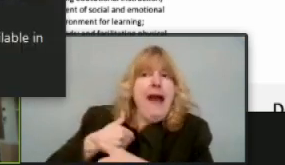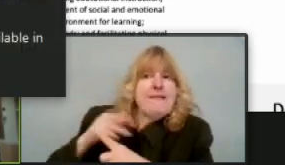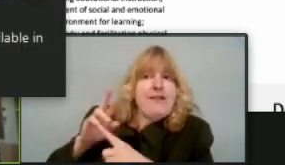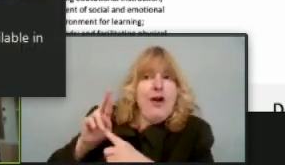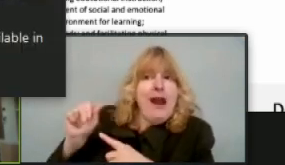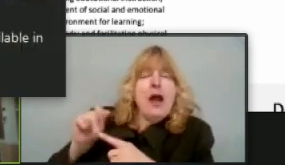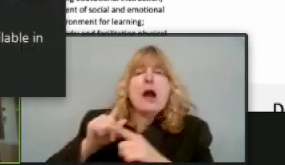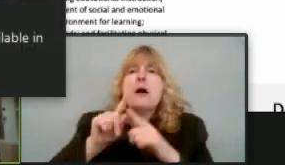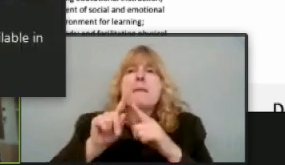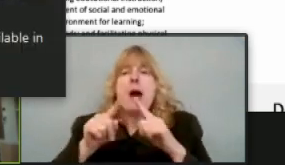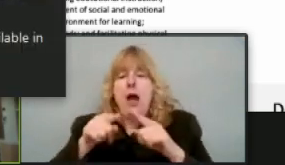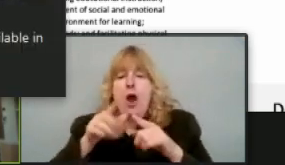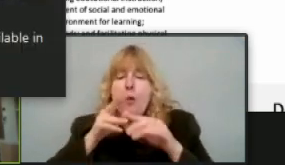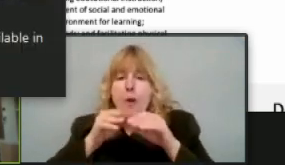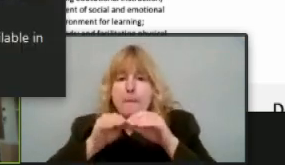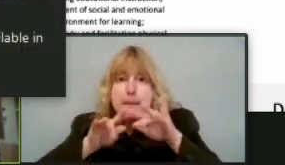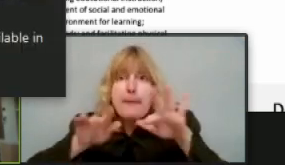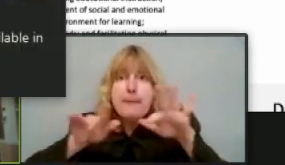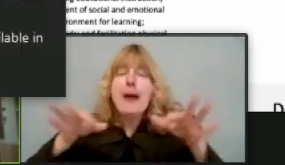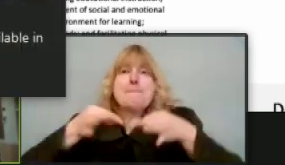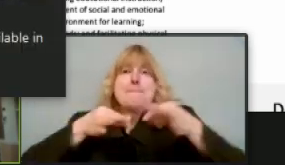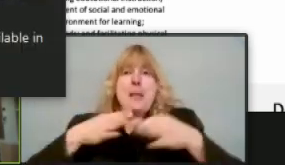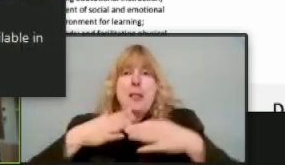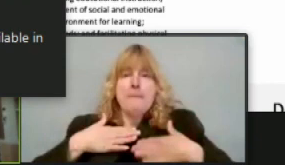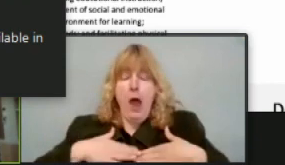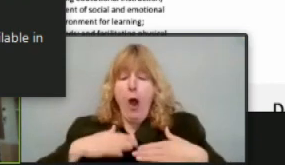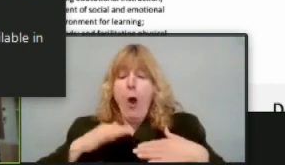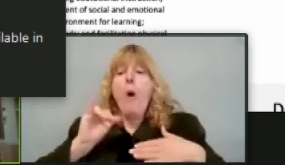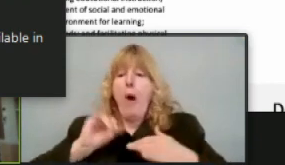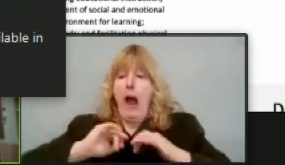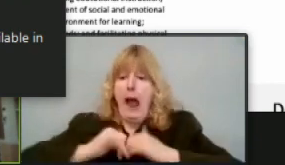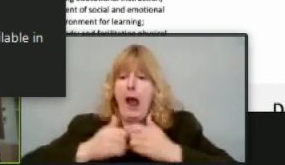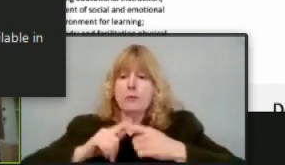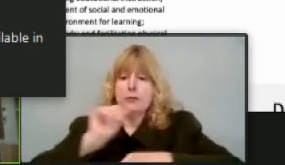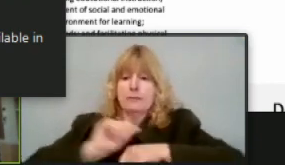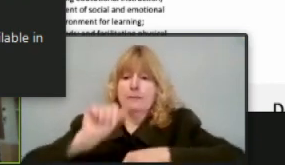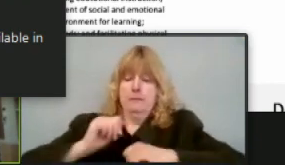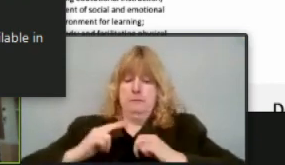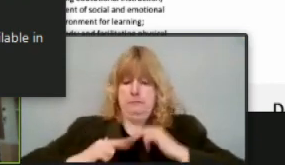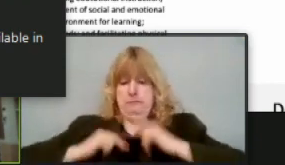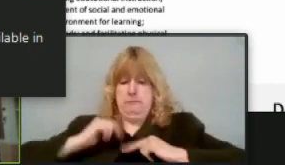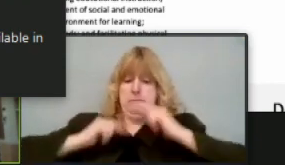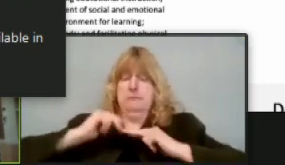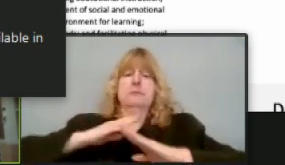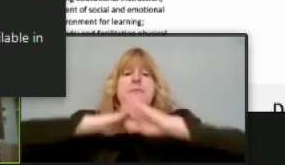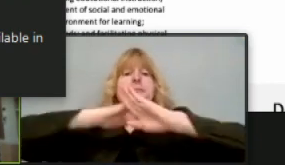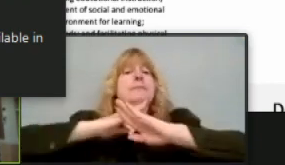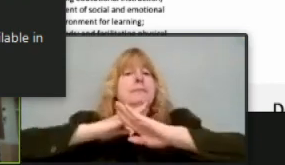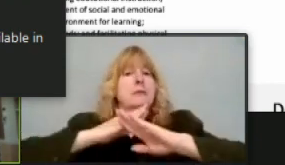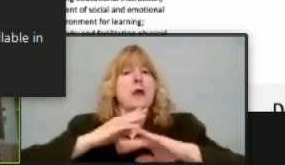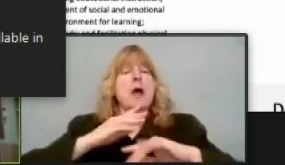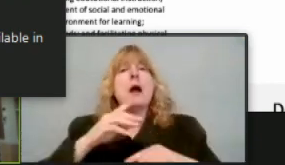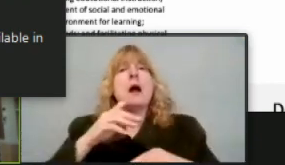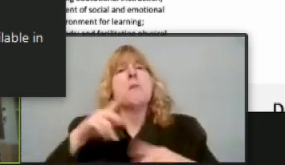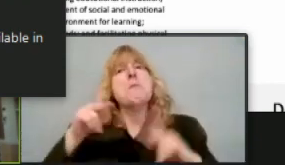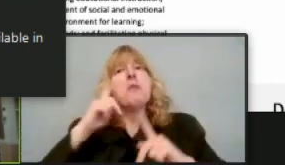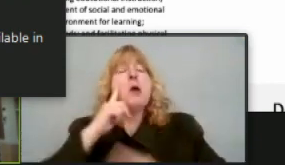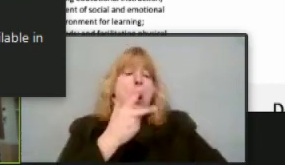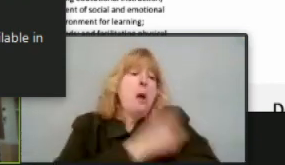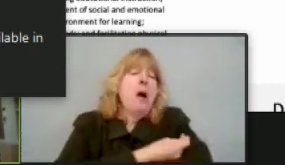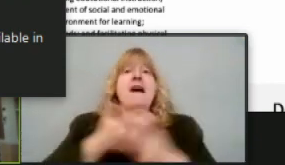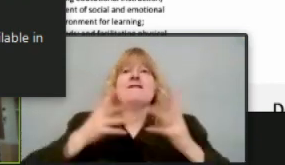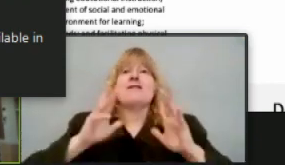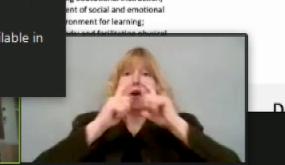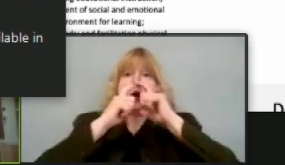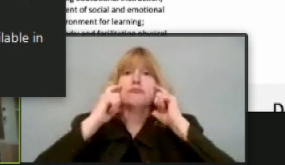like to touch on is, do I need to keep wearing a mask after I get the vaccine? And the answer is yes. Individuals should continue